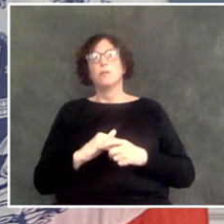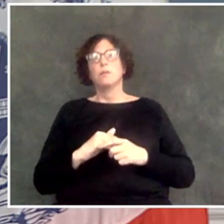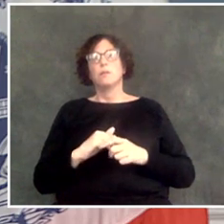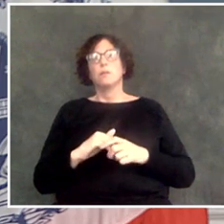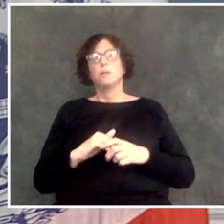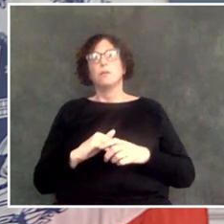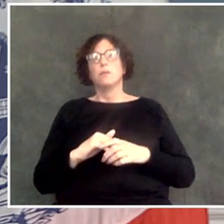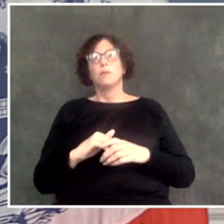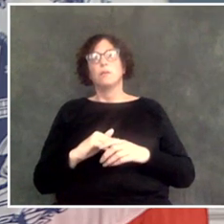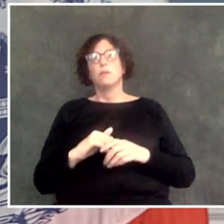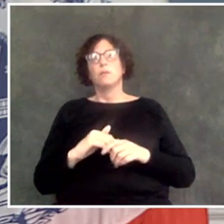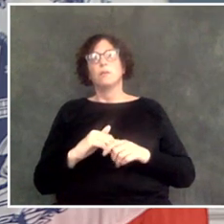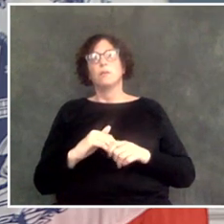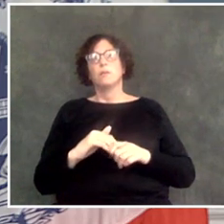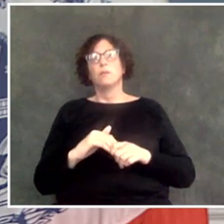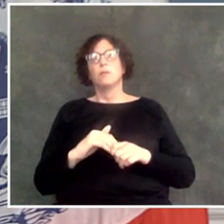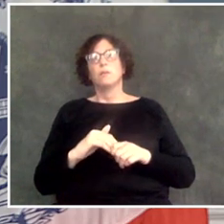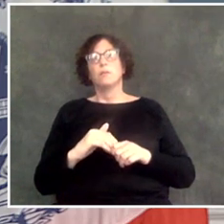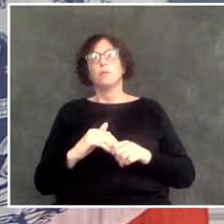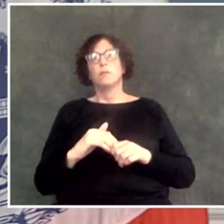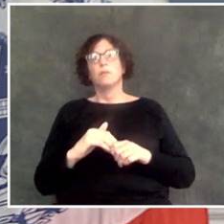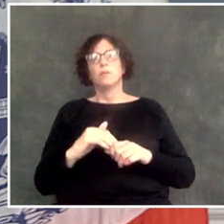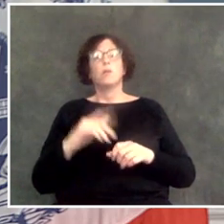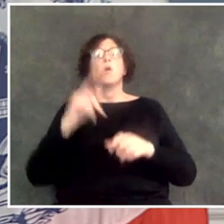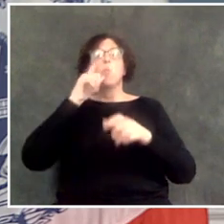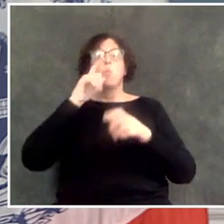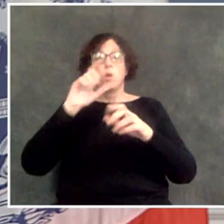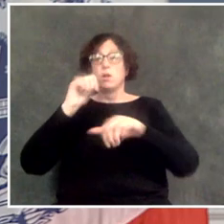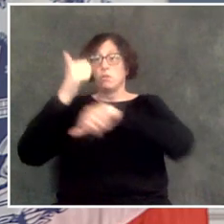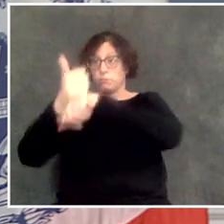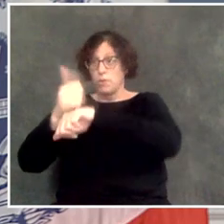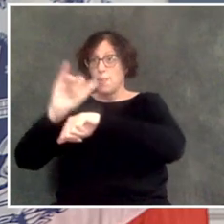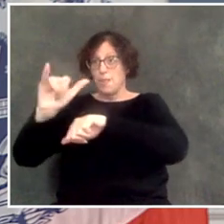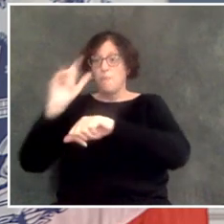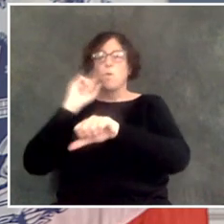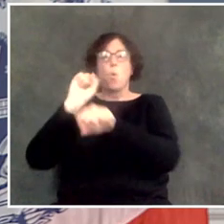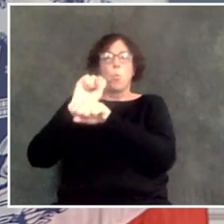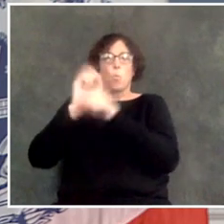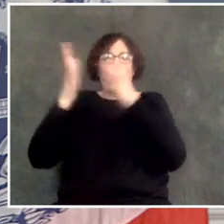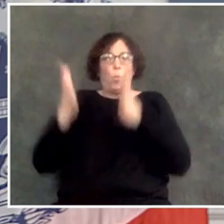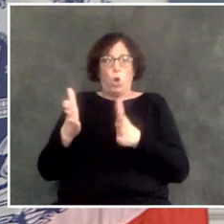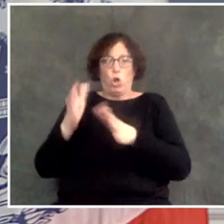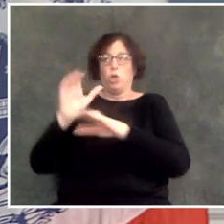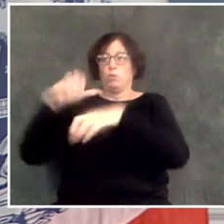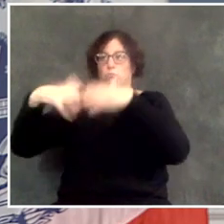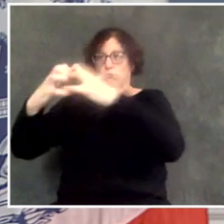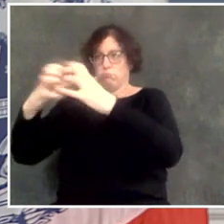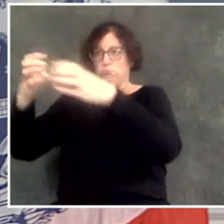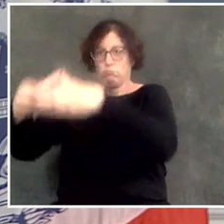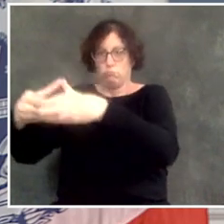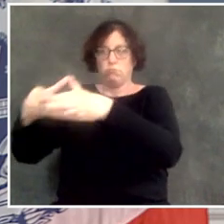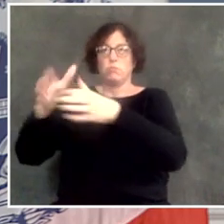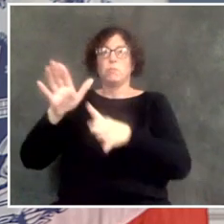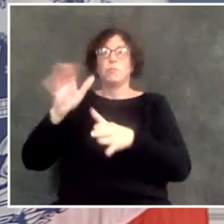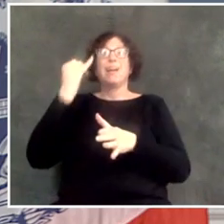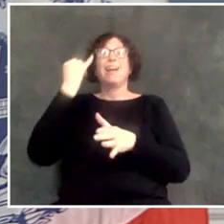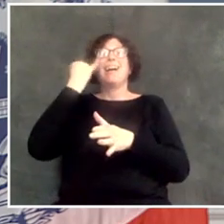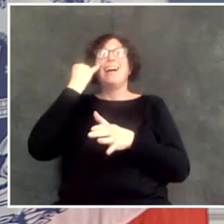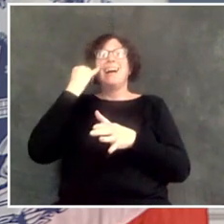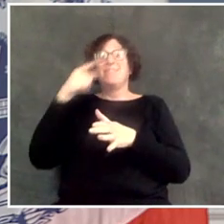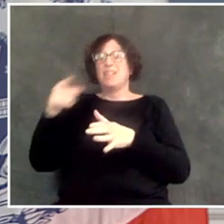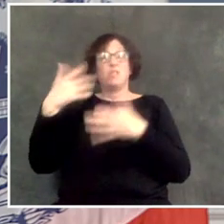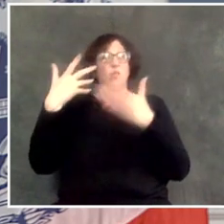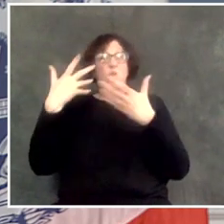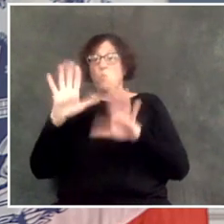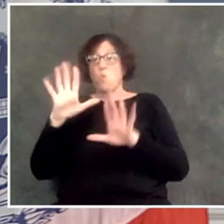grow, if it needed to be converted into something where we're providing direct health care and turning it into a de facto hospital, we can do that. And